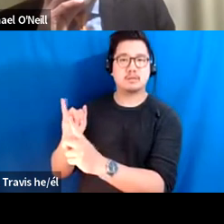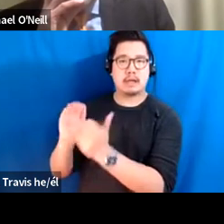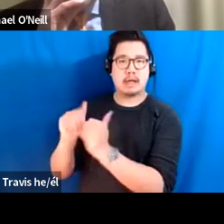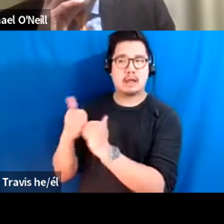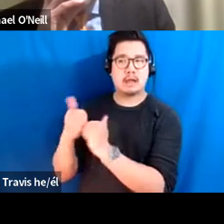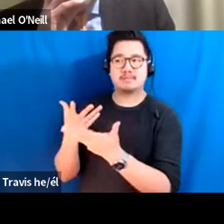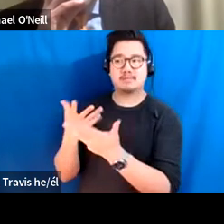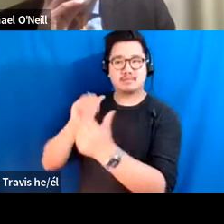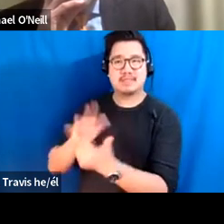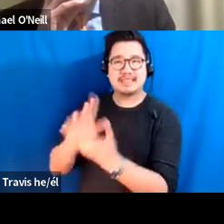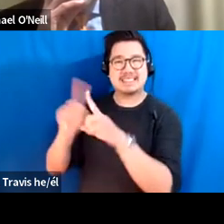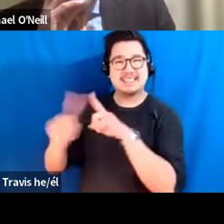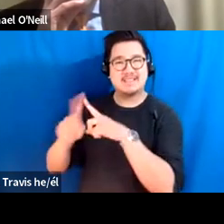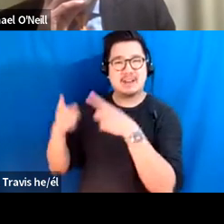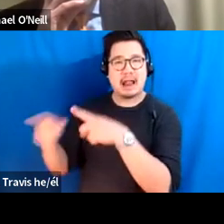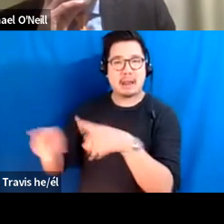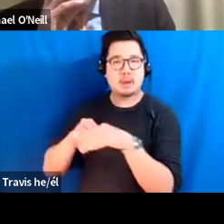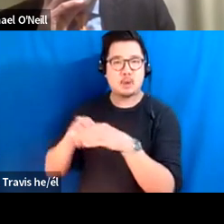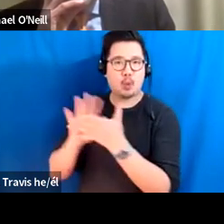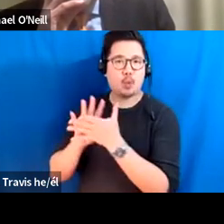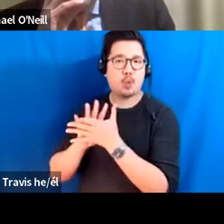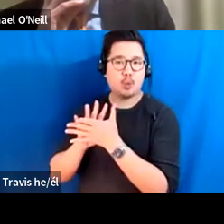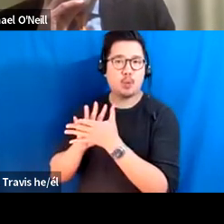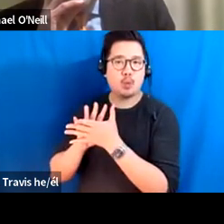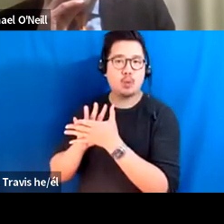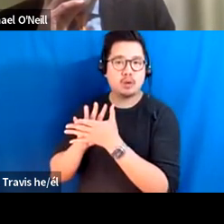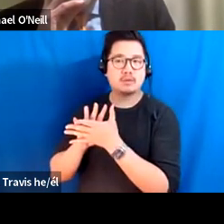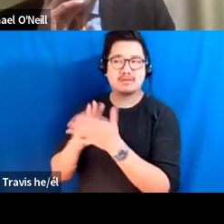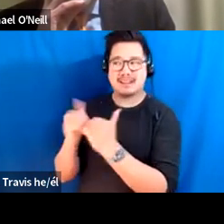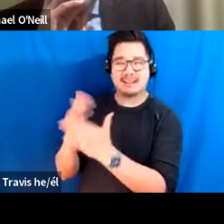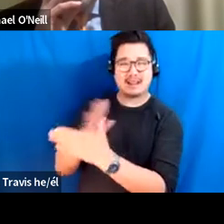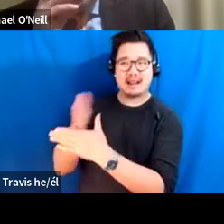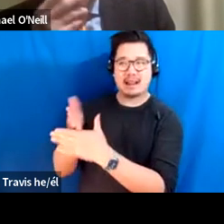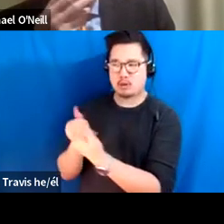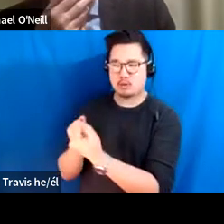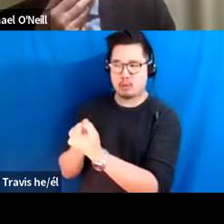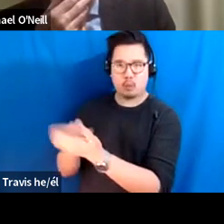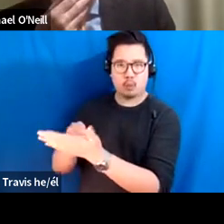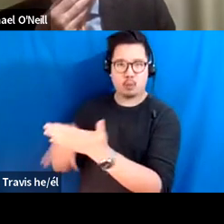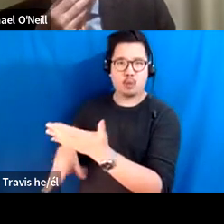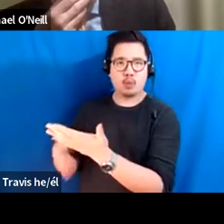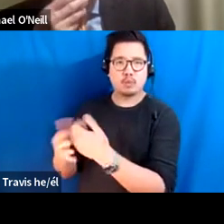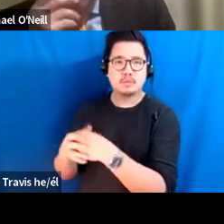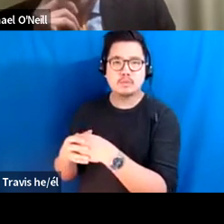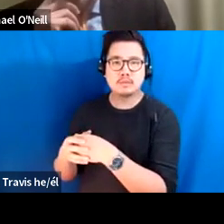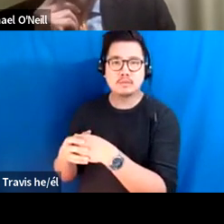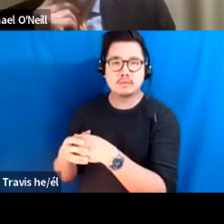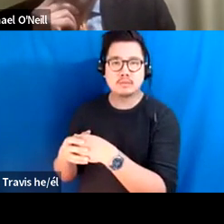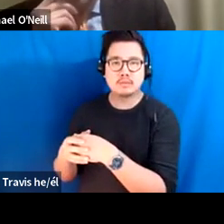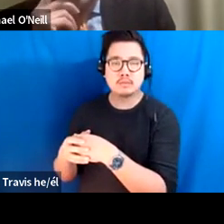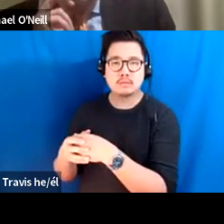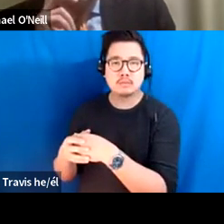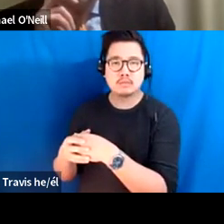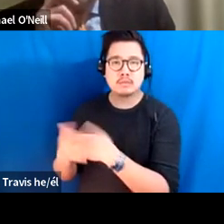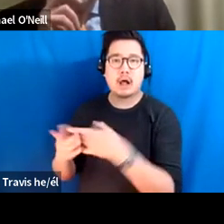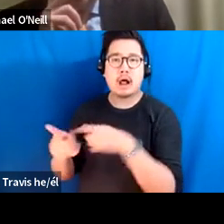incidents that happen at the school and how they intervene and support students and the tools that they